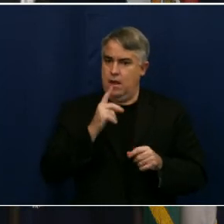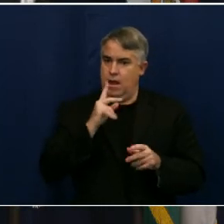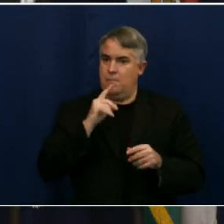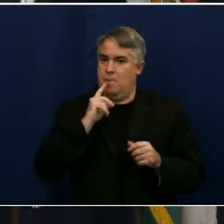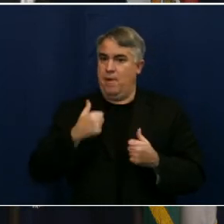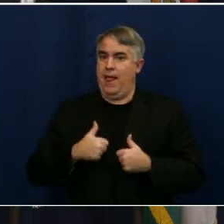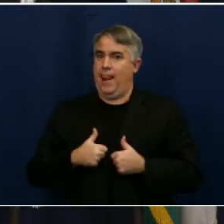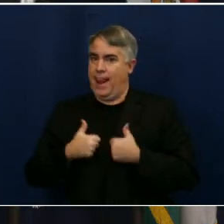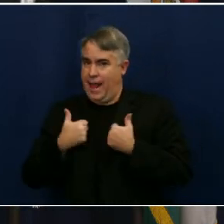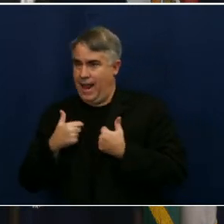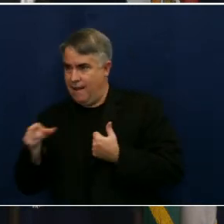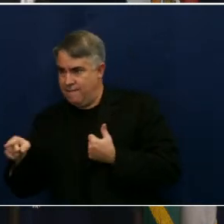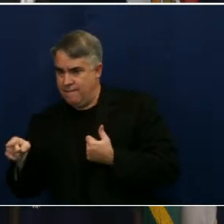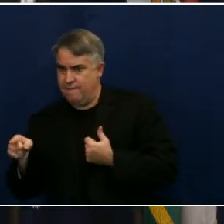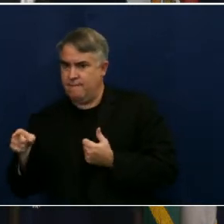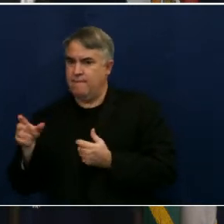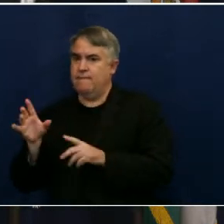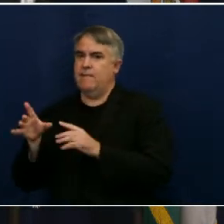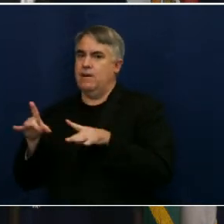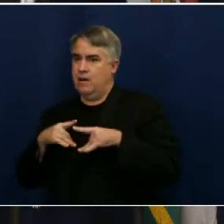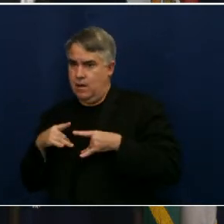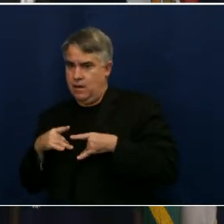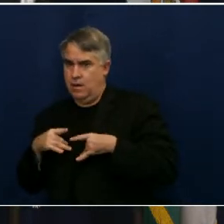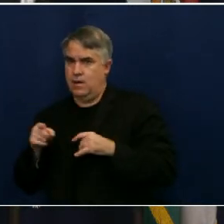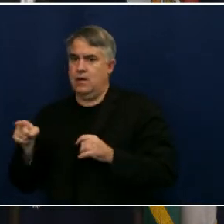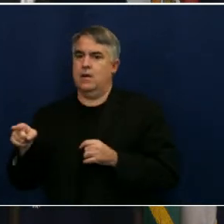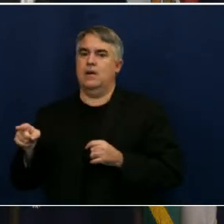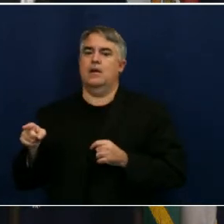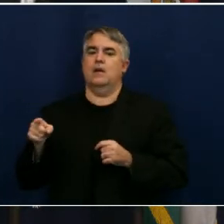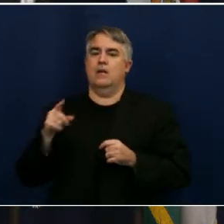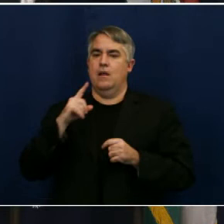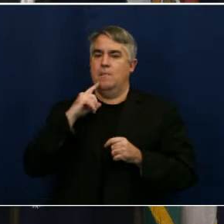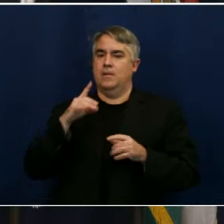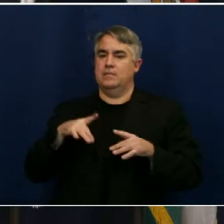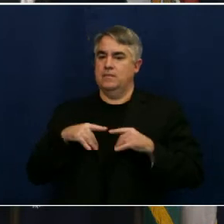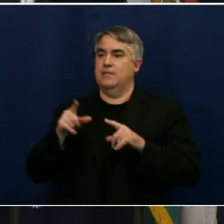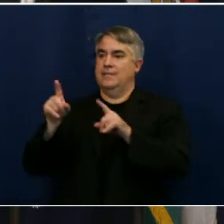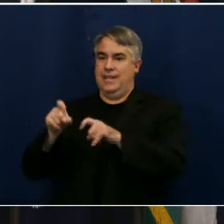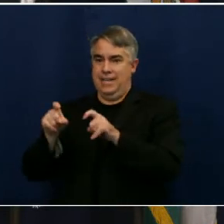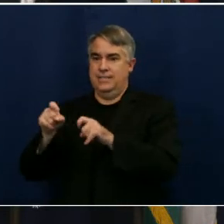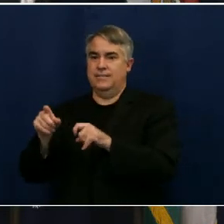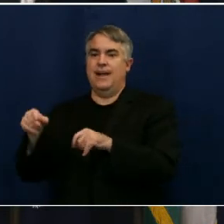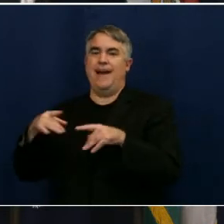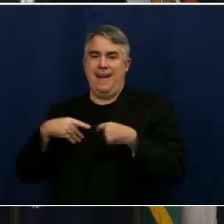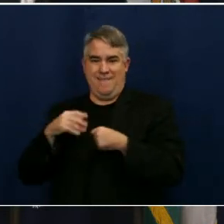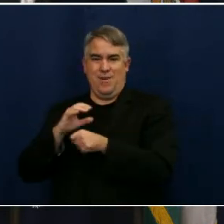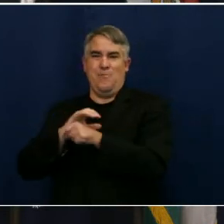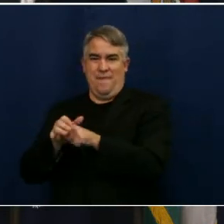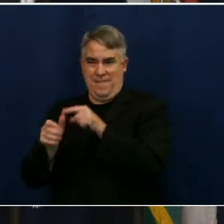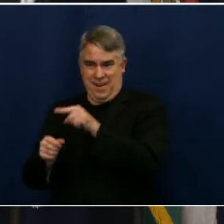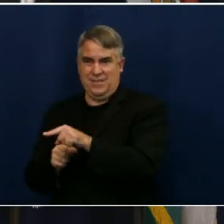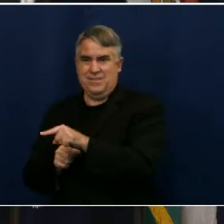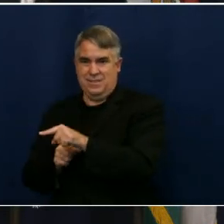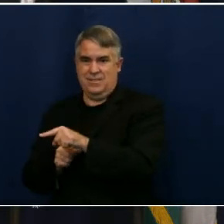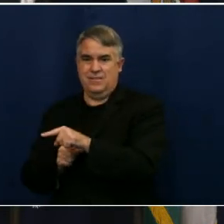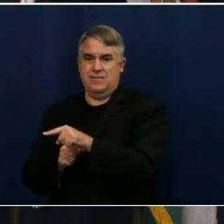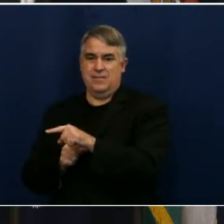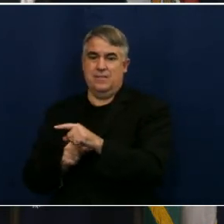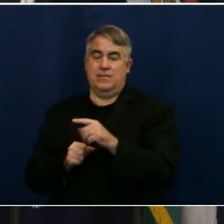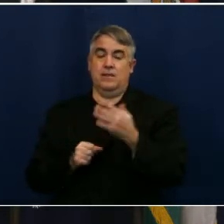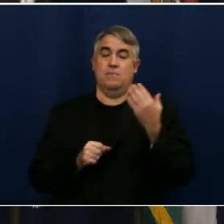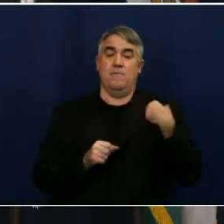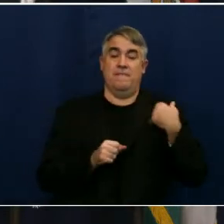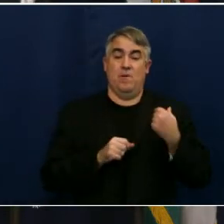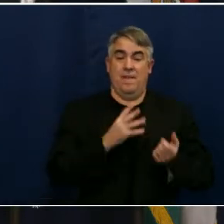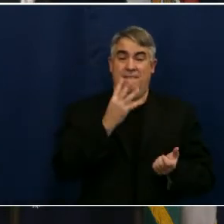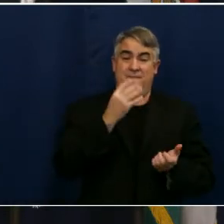and testing positivity. So we have been as high as in the mid 4,000s.